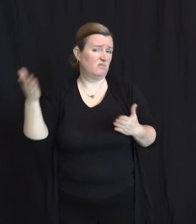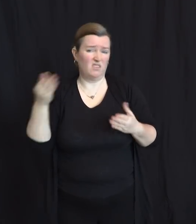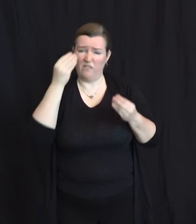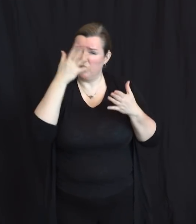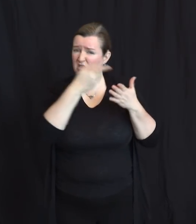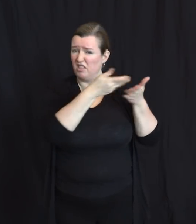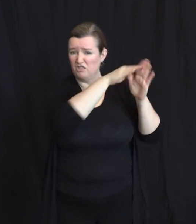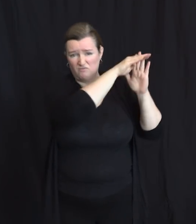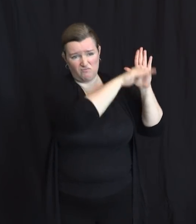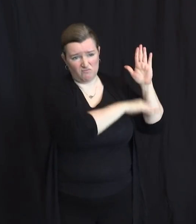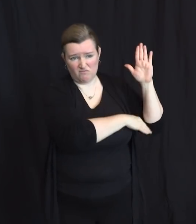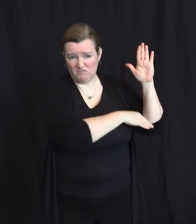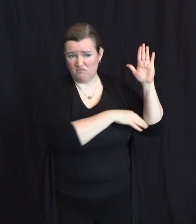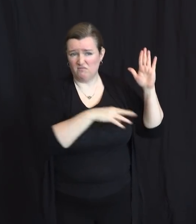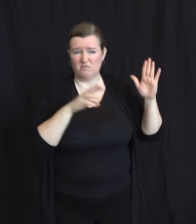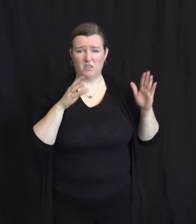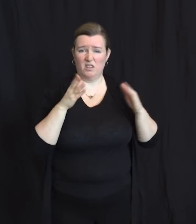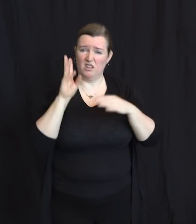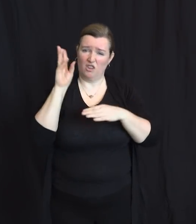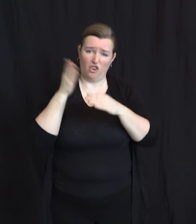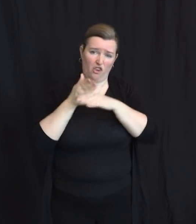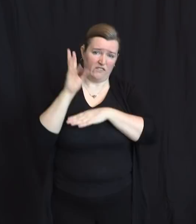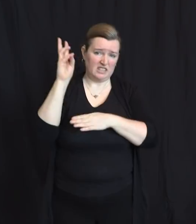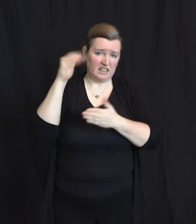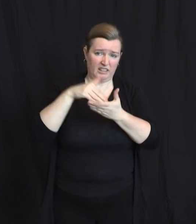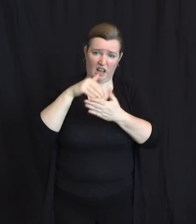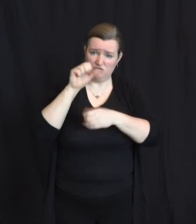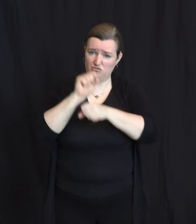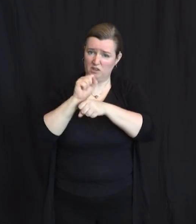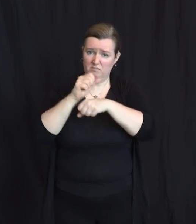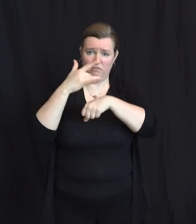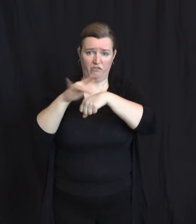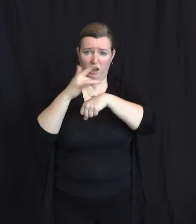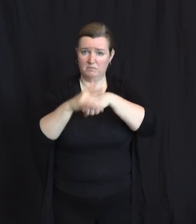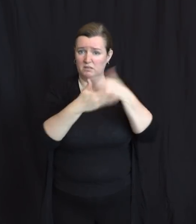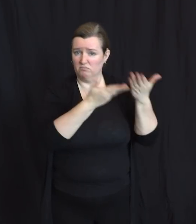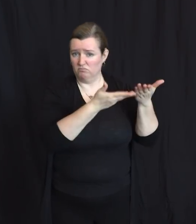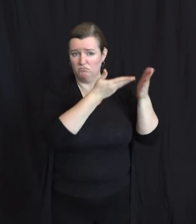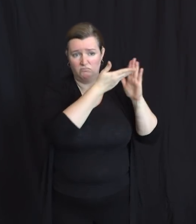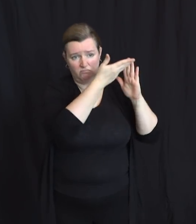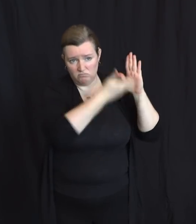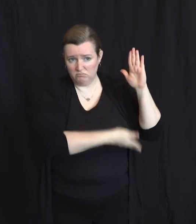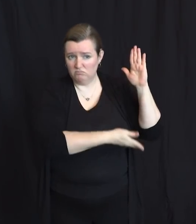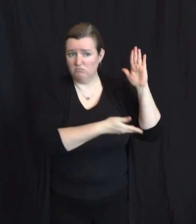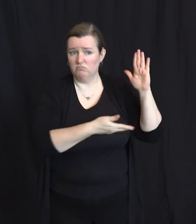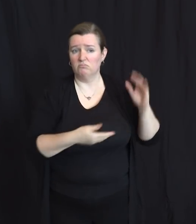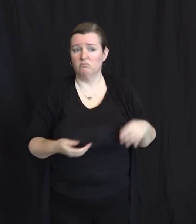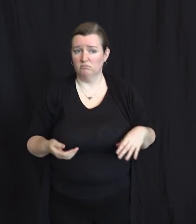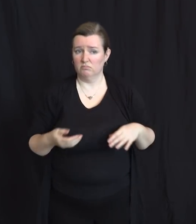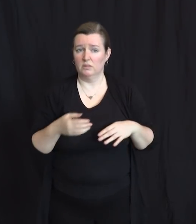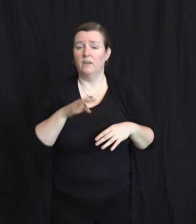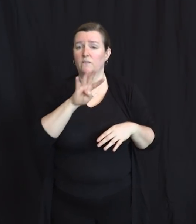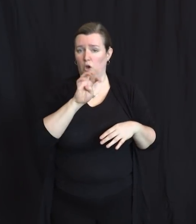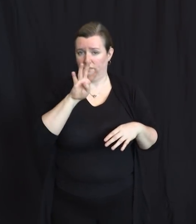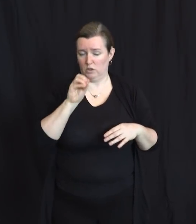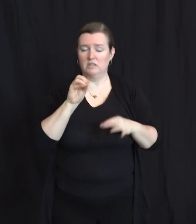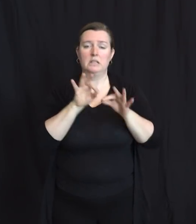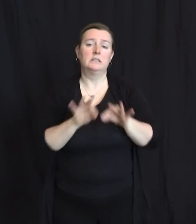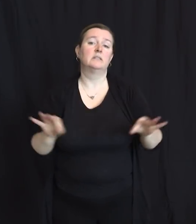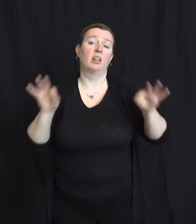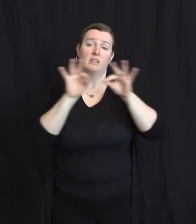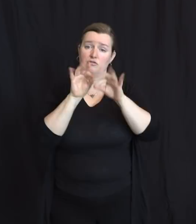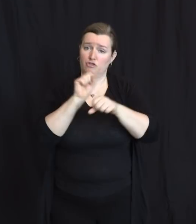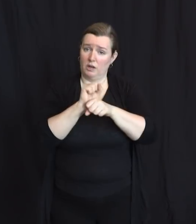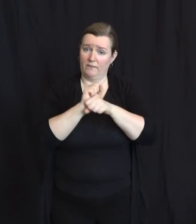than 66,000 jobs from more than 740 essential employers across the